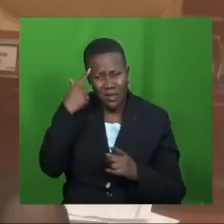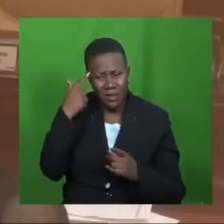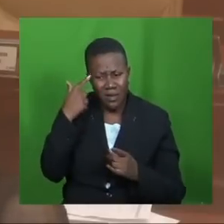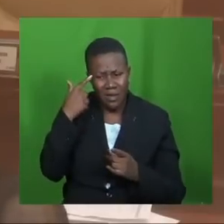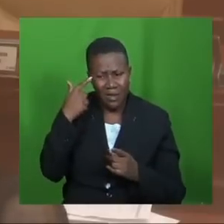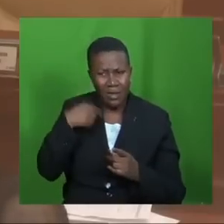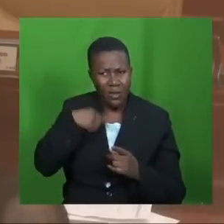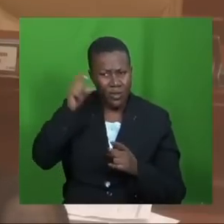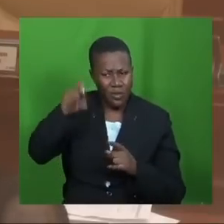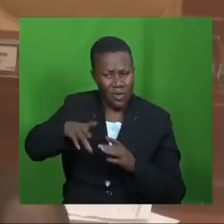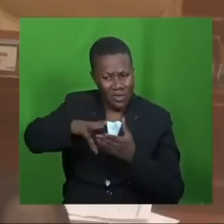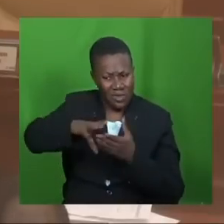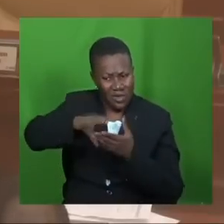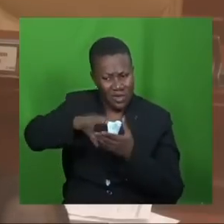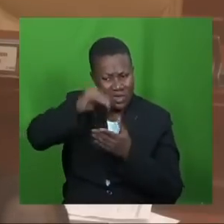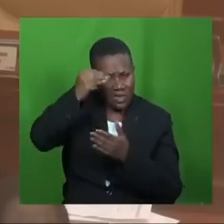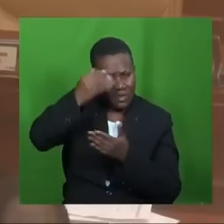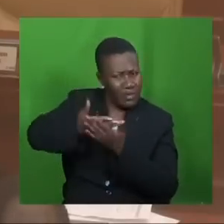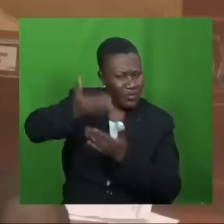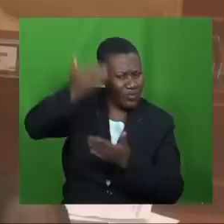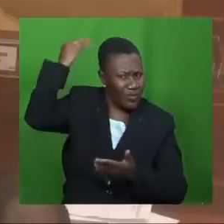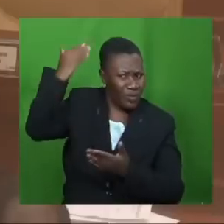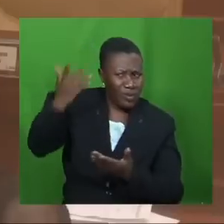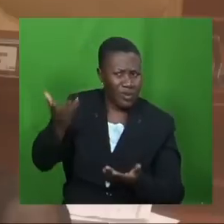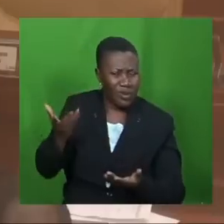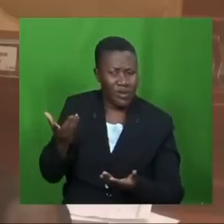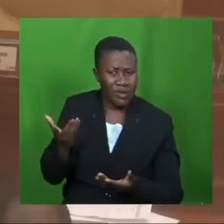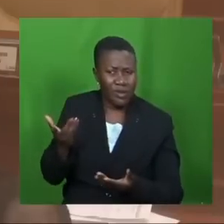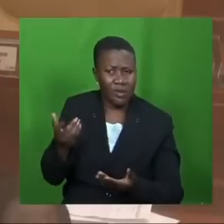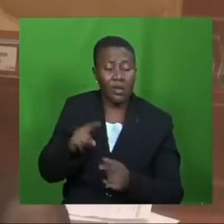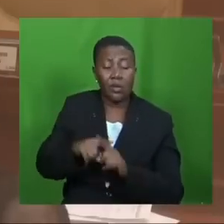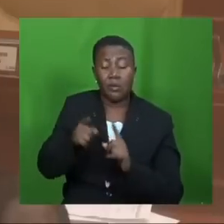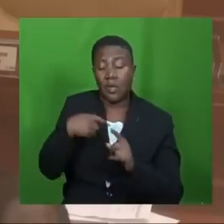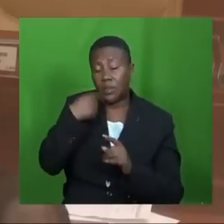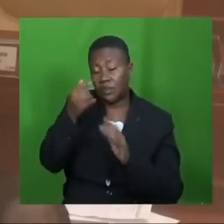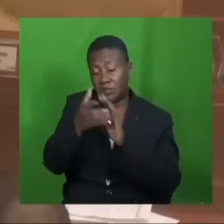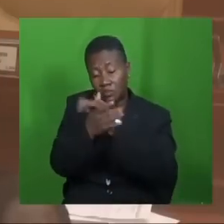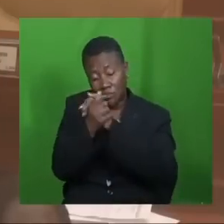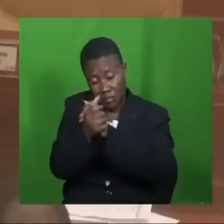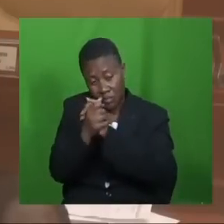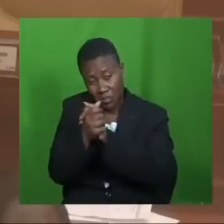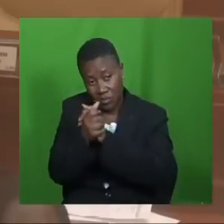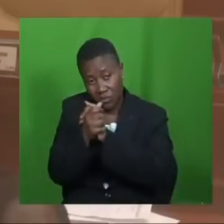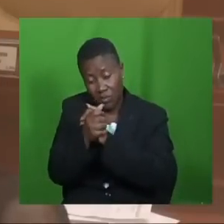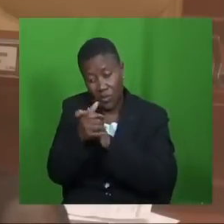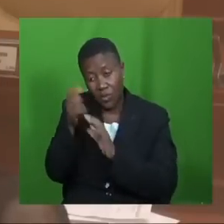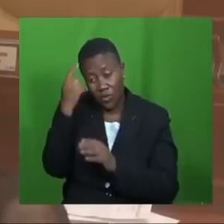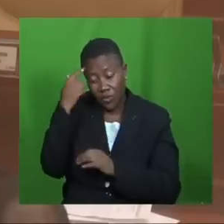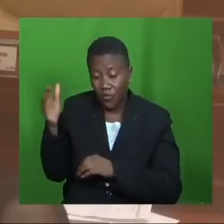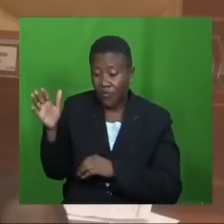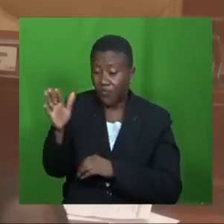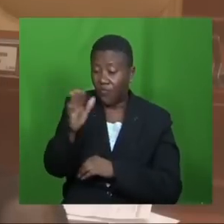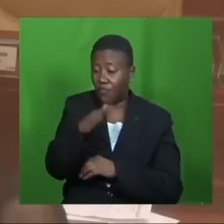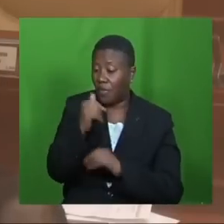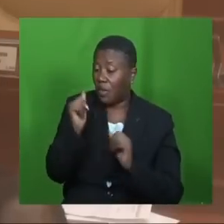to commend them for their performance, even though we couldn't qualify from the group